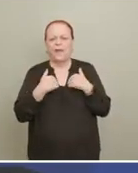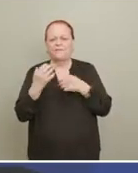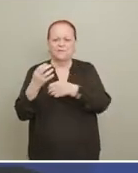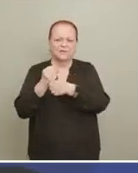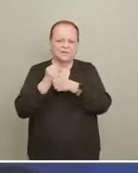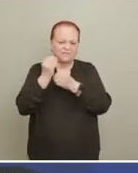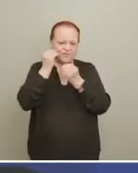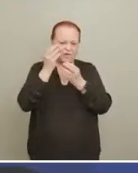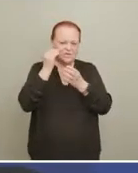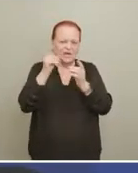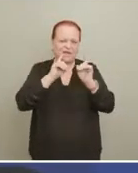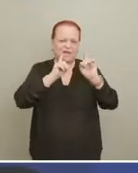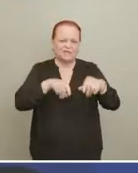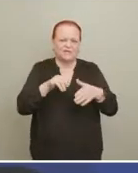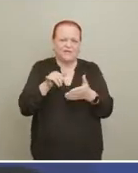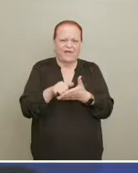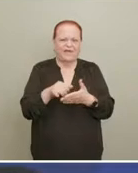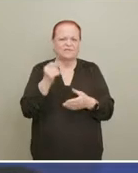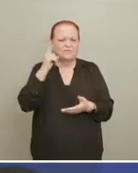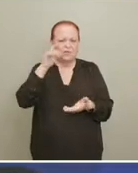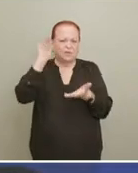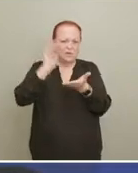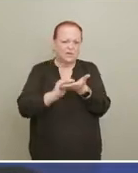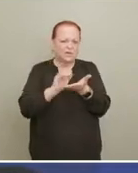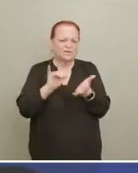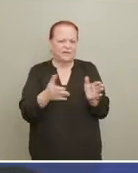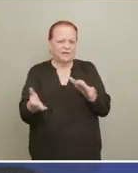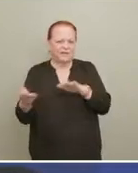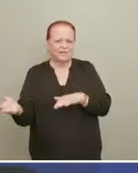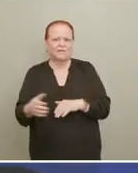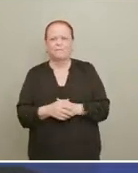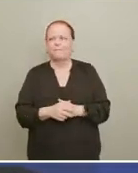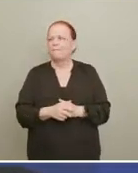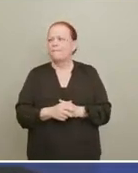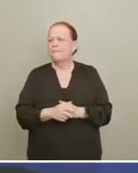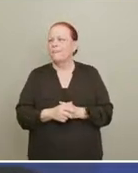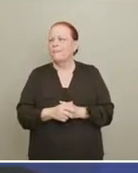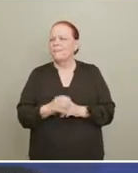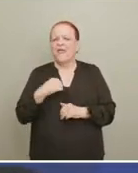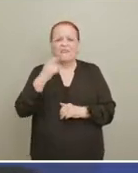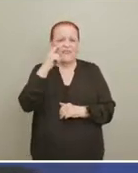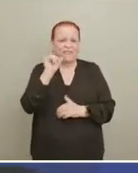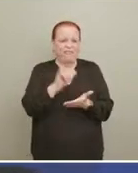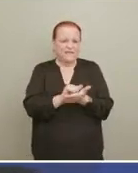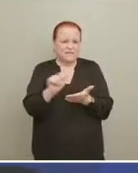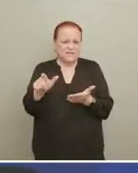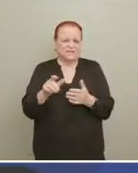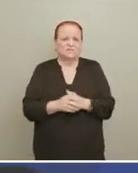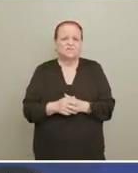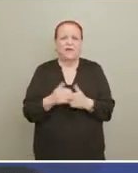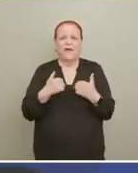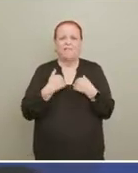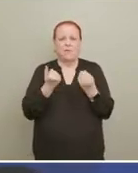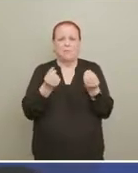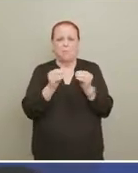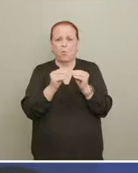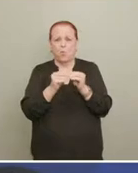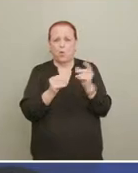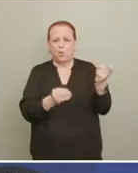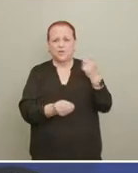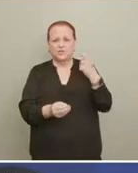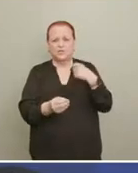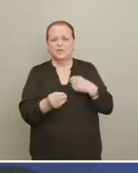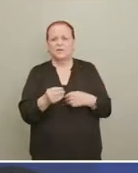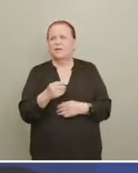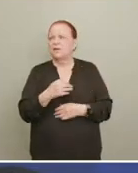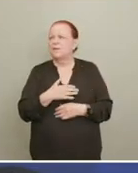some. So I don't know if I covered the question. Maybe I went overboard, but that's kind of it. And so if you have other questions, if you'd please put